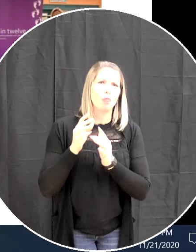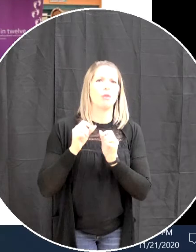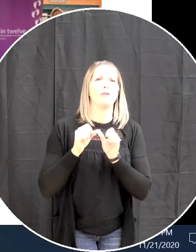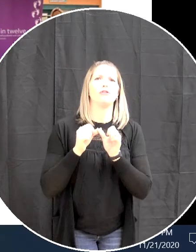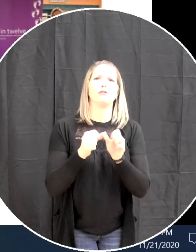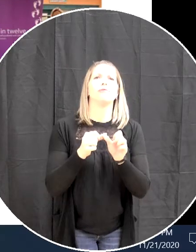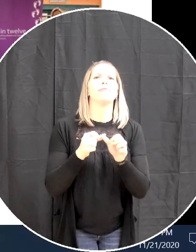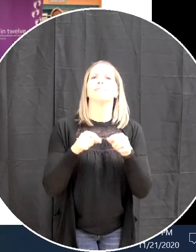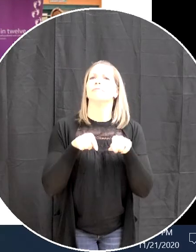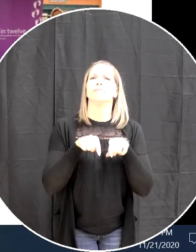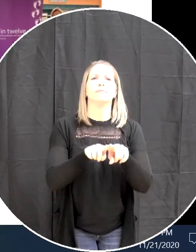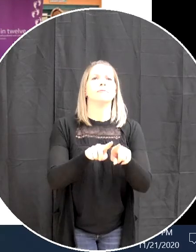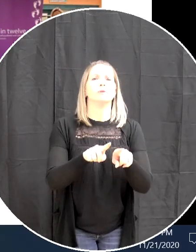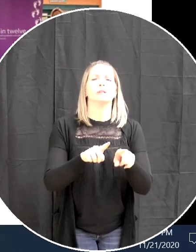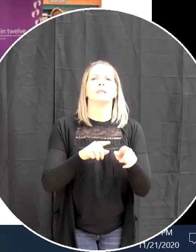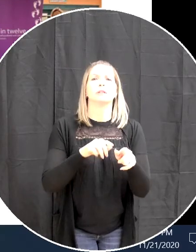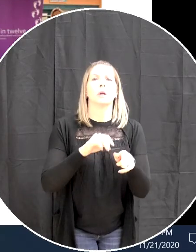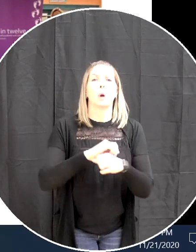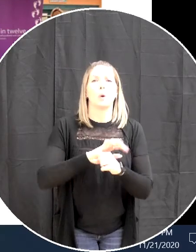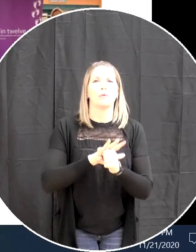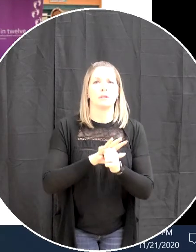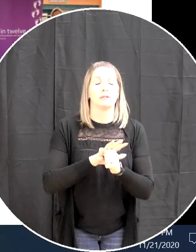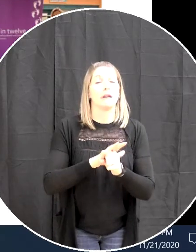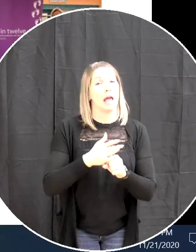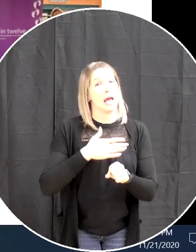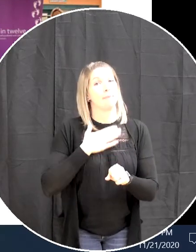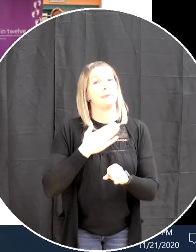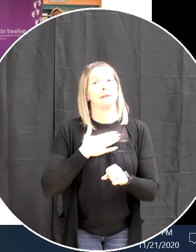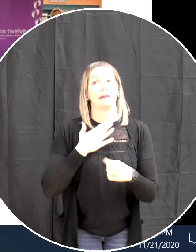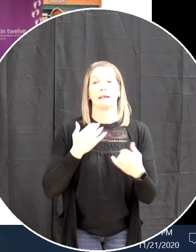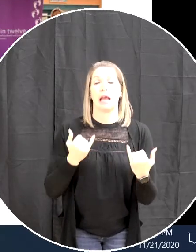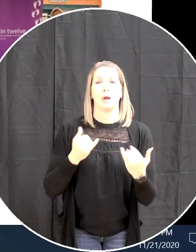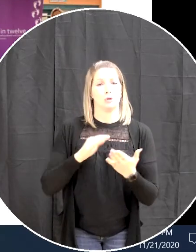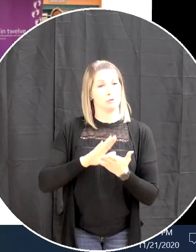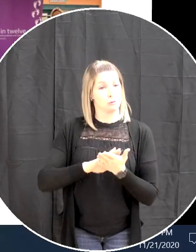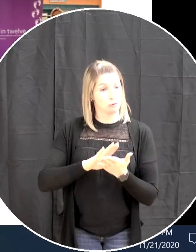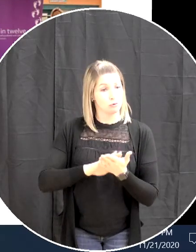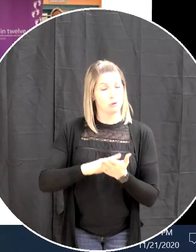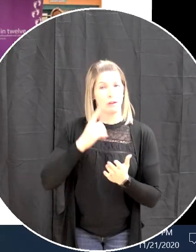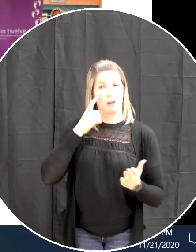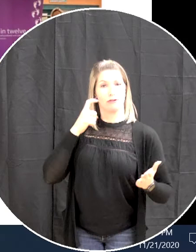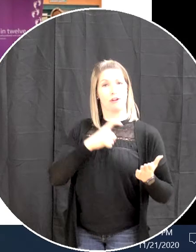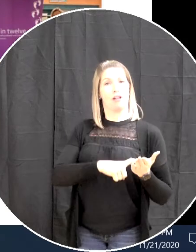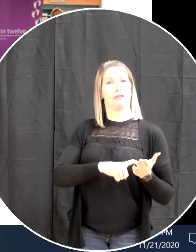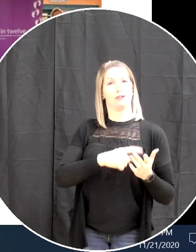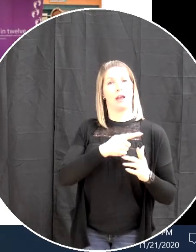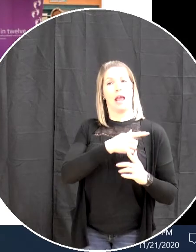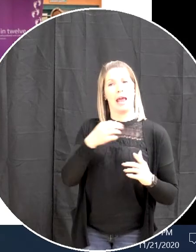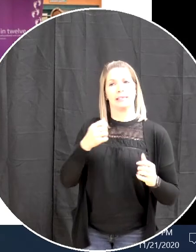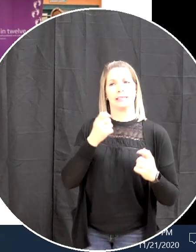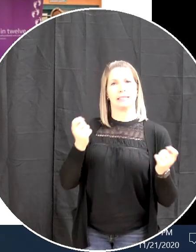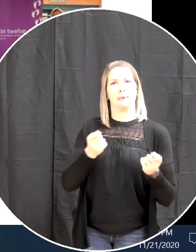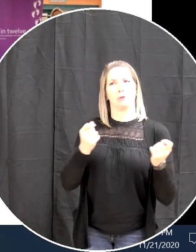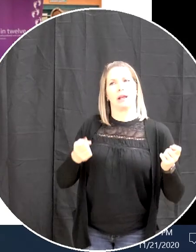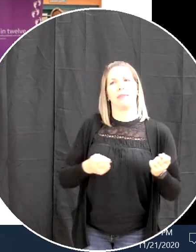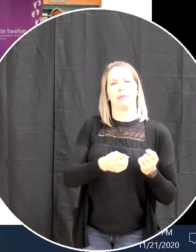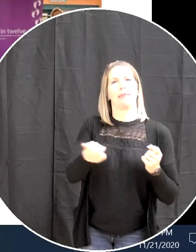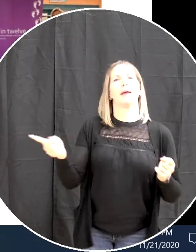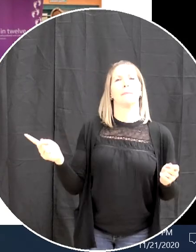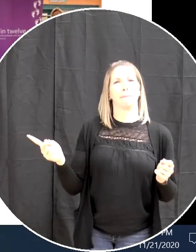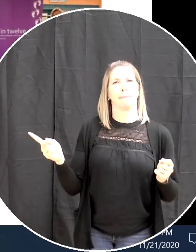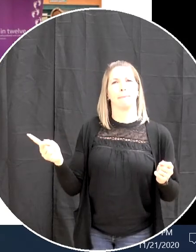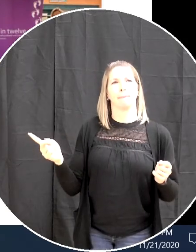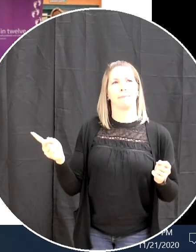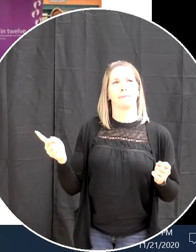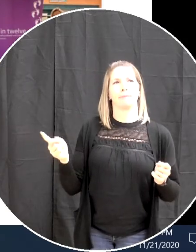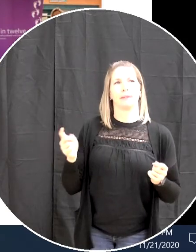schools are acknowledging that and that they're being celebrated. So the letters to the nurses came